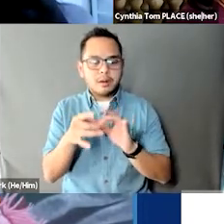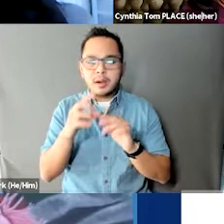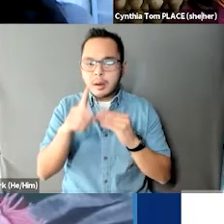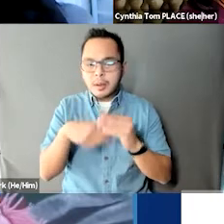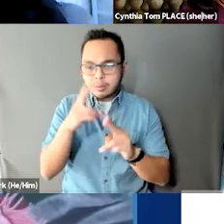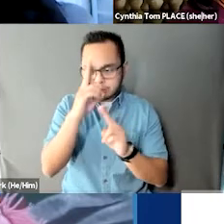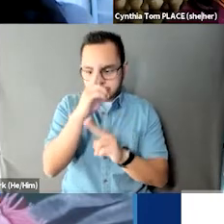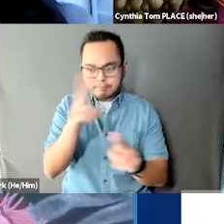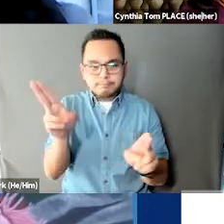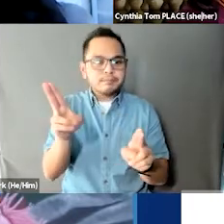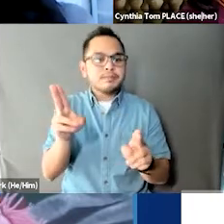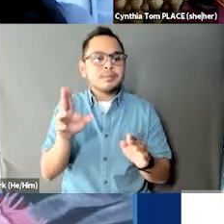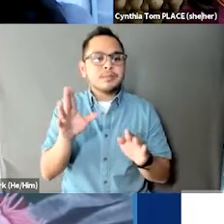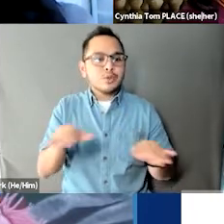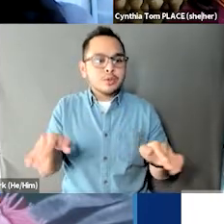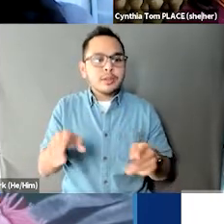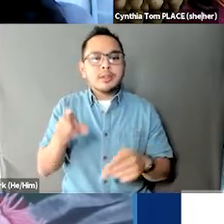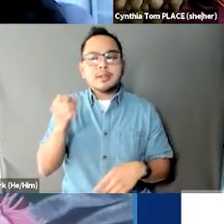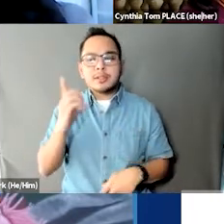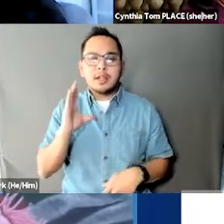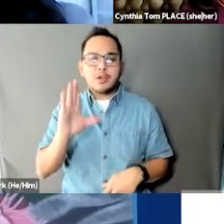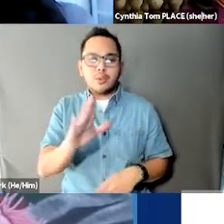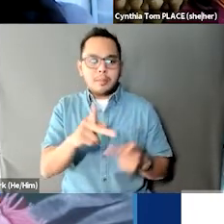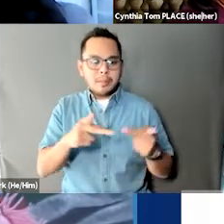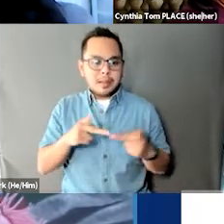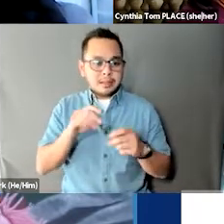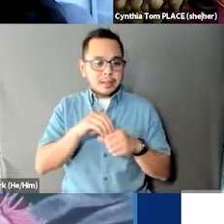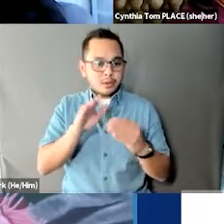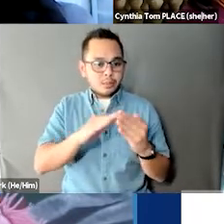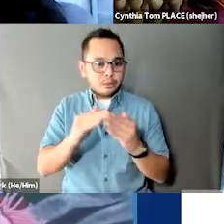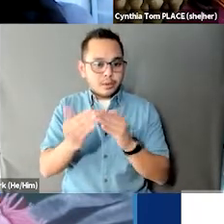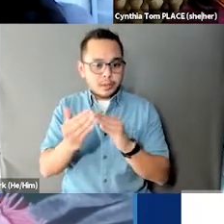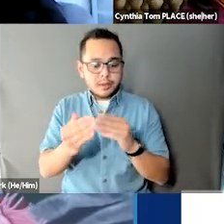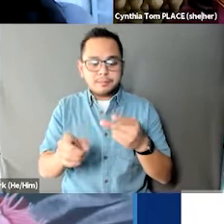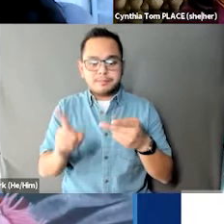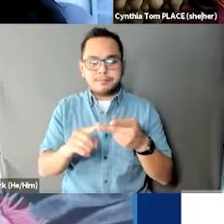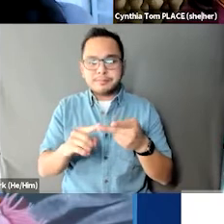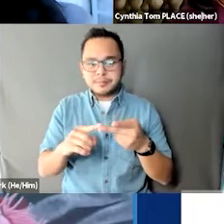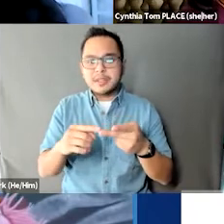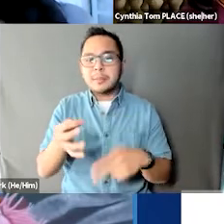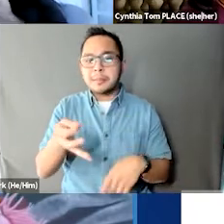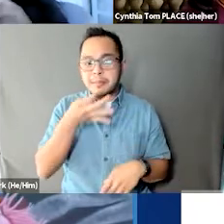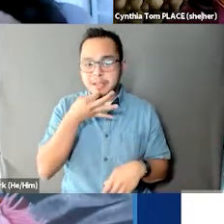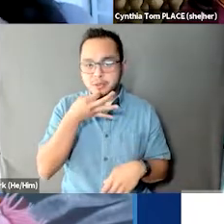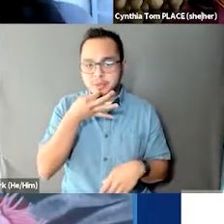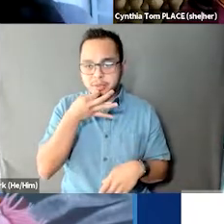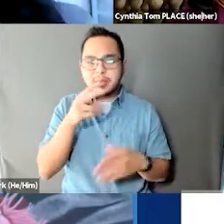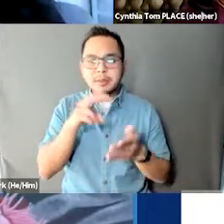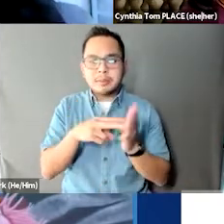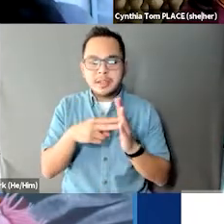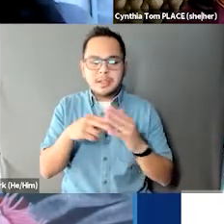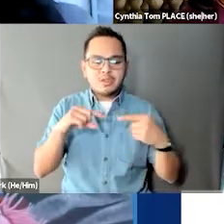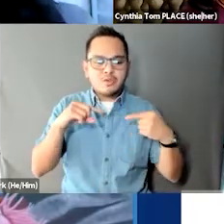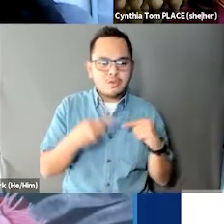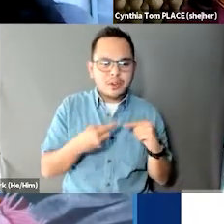children and understanding your place in community and honoring that, whereas mastery looks at reconciling grief and